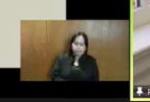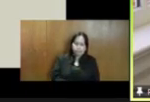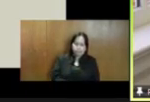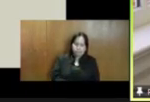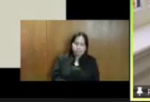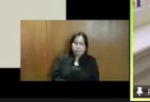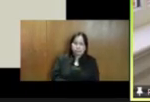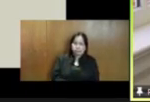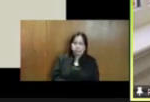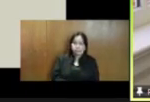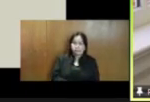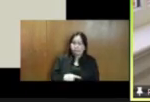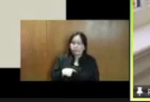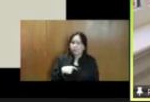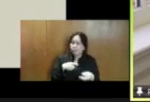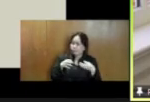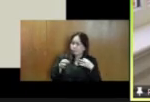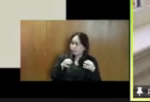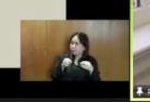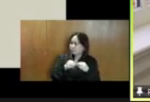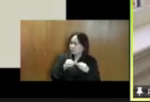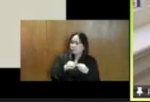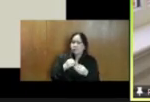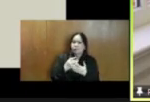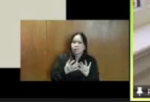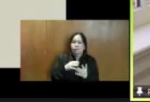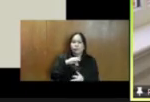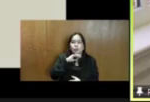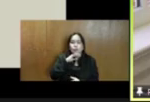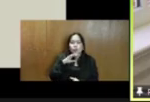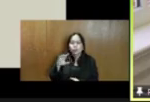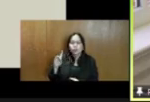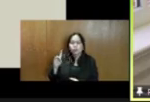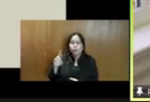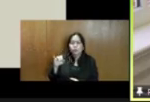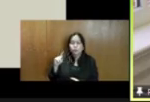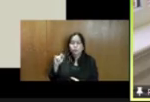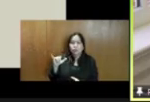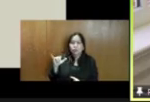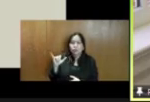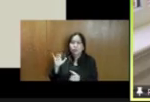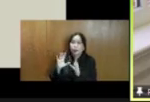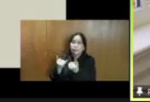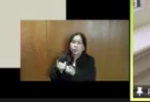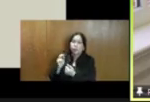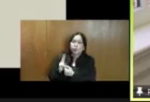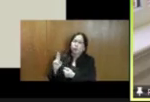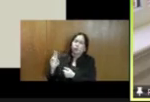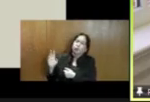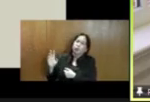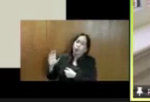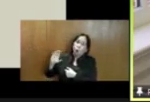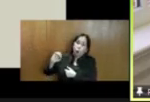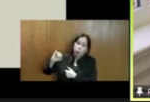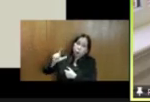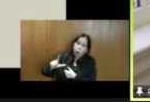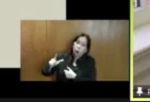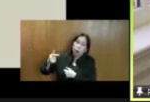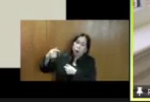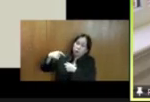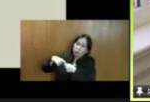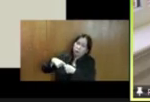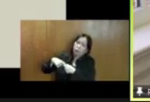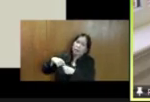We're going to define dirty industries or fossil fuel intensive industries as workers that are in coal, mining, oil, natural